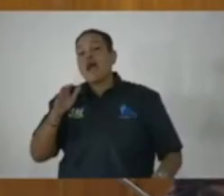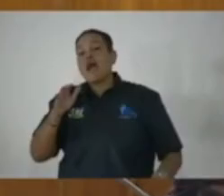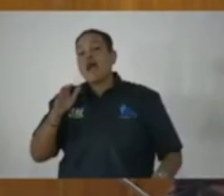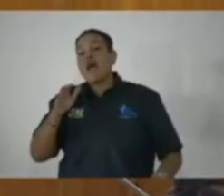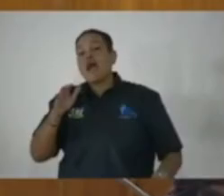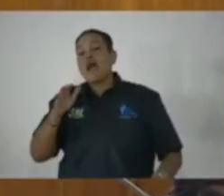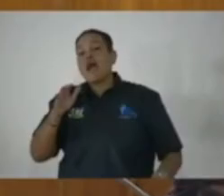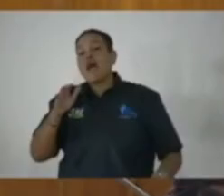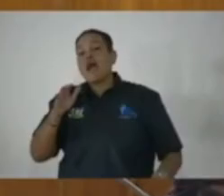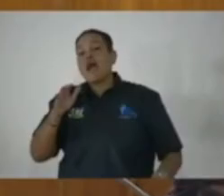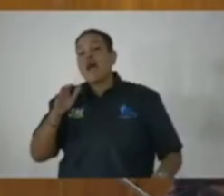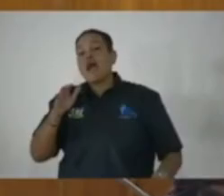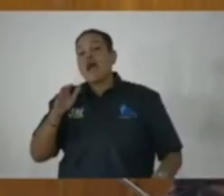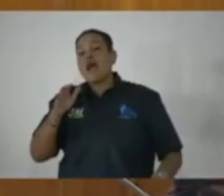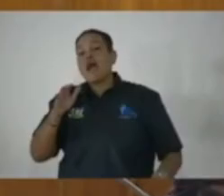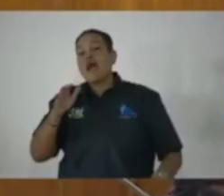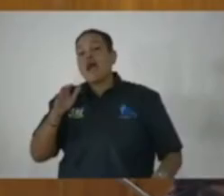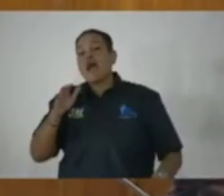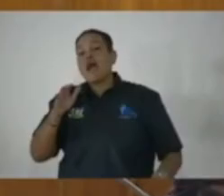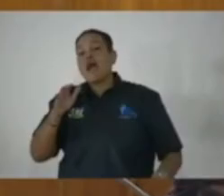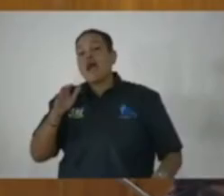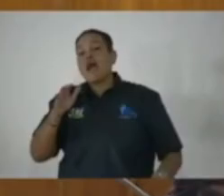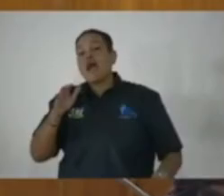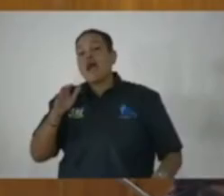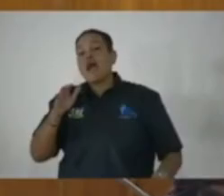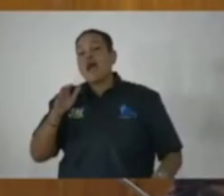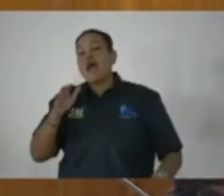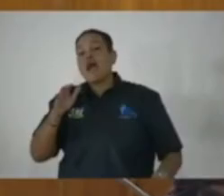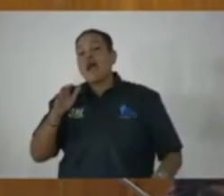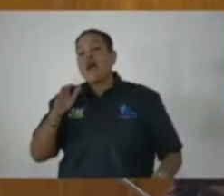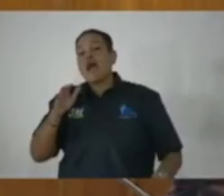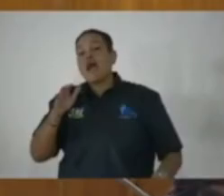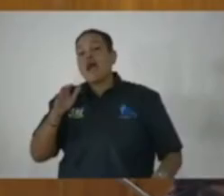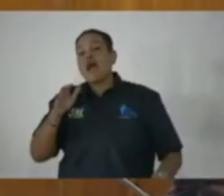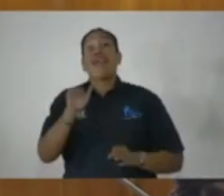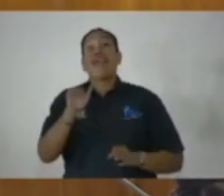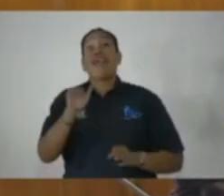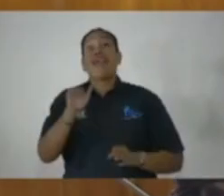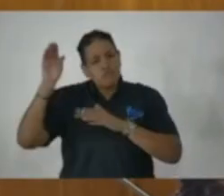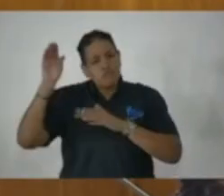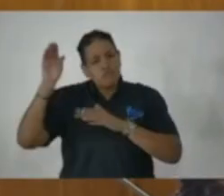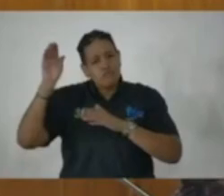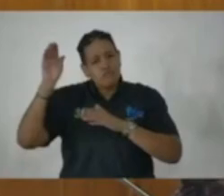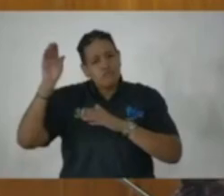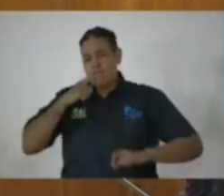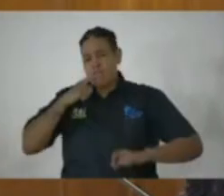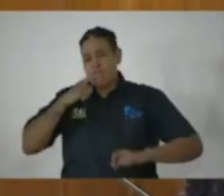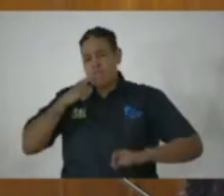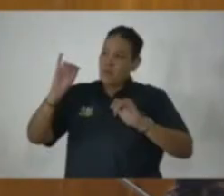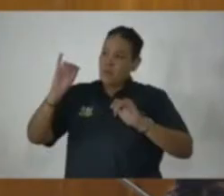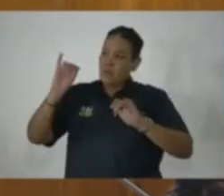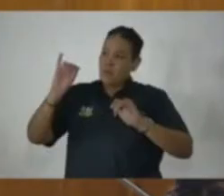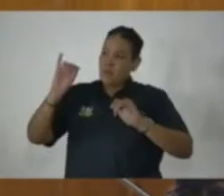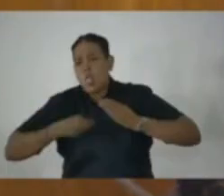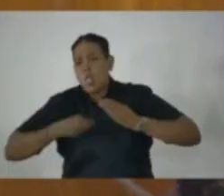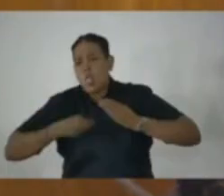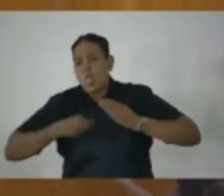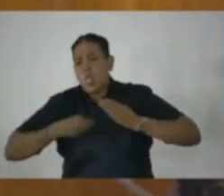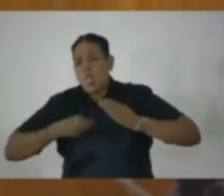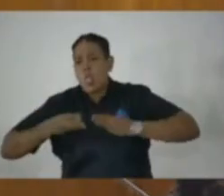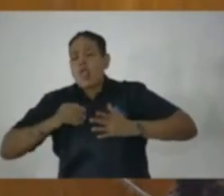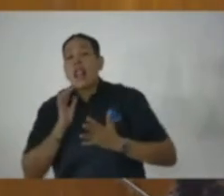That's another key factor in this presentation. I'm going to play that back. Listen to what he's saying now. Listen to what he's